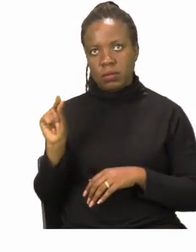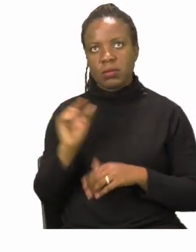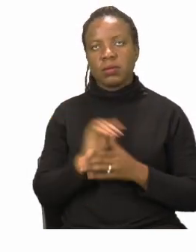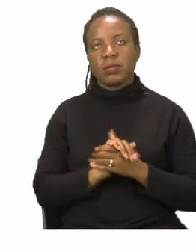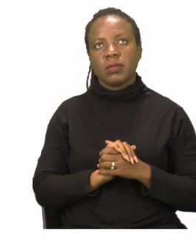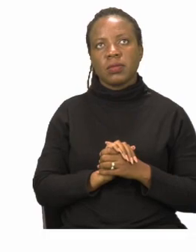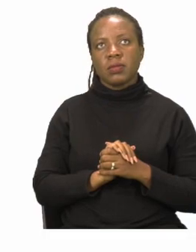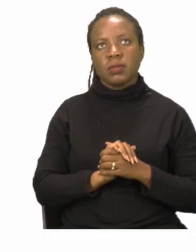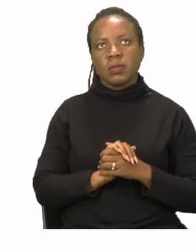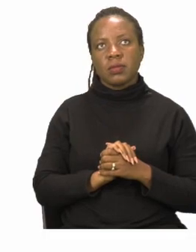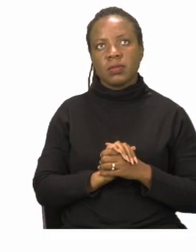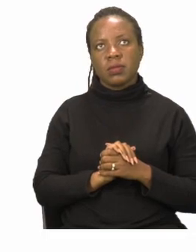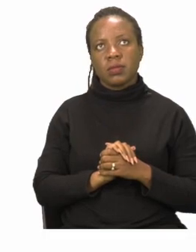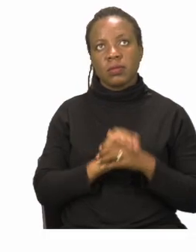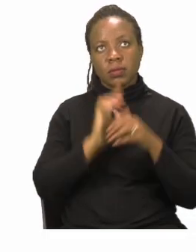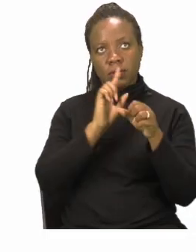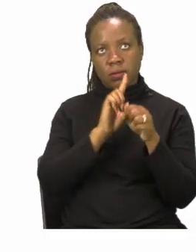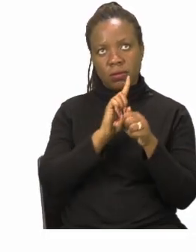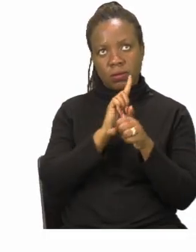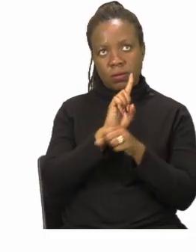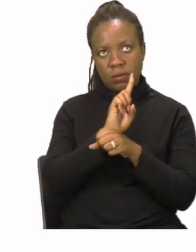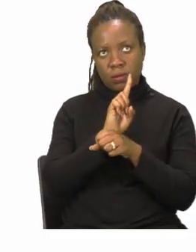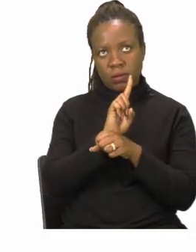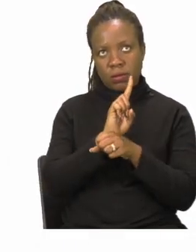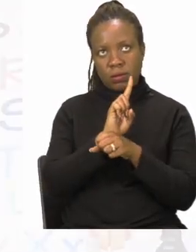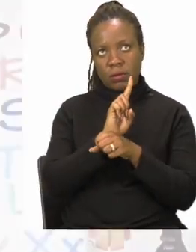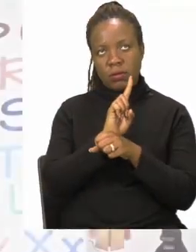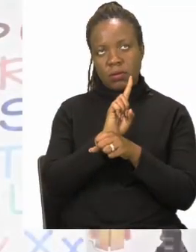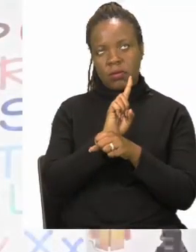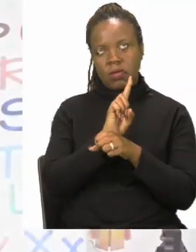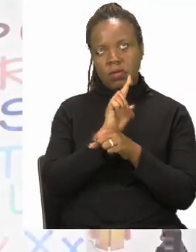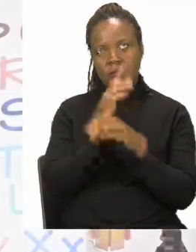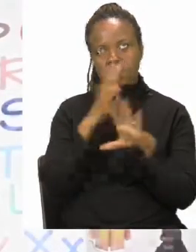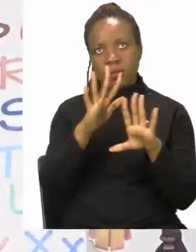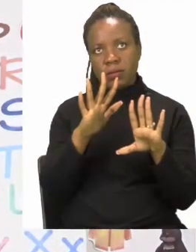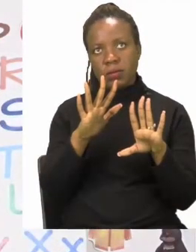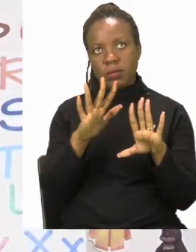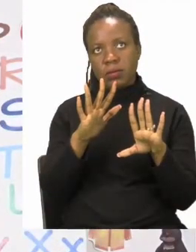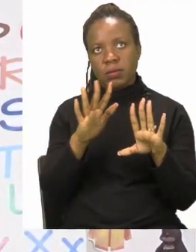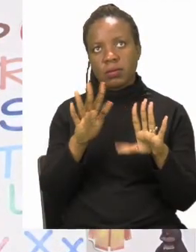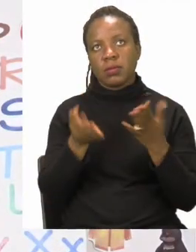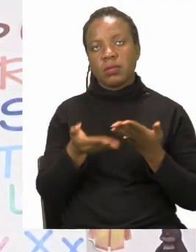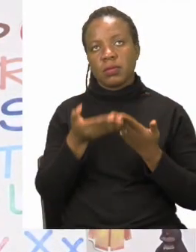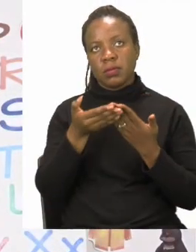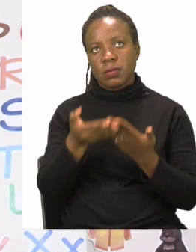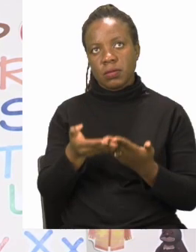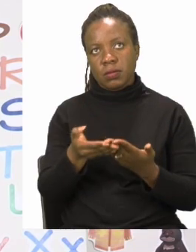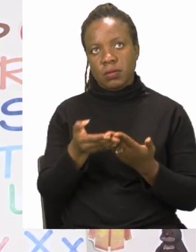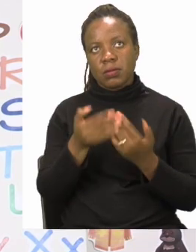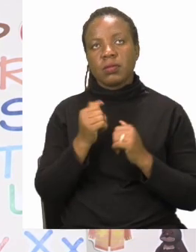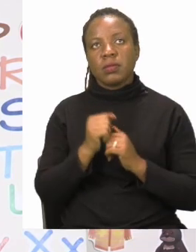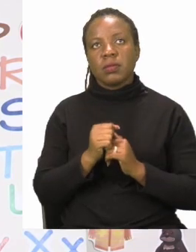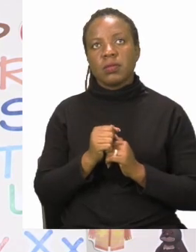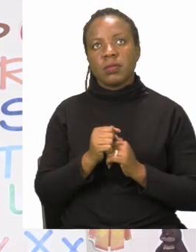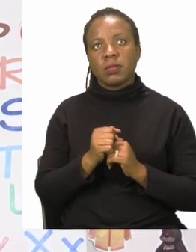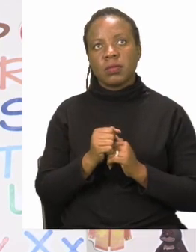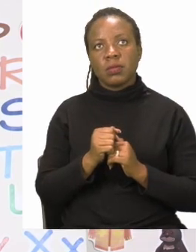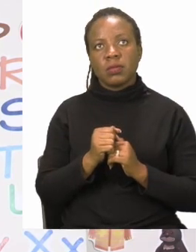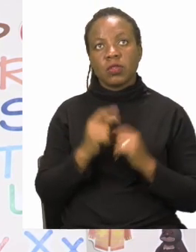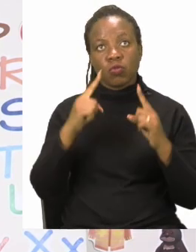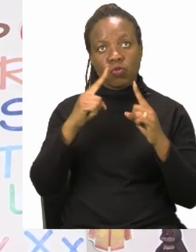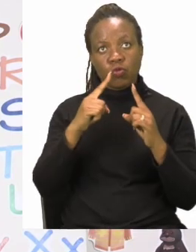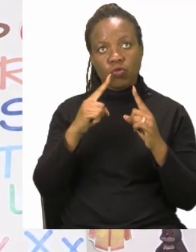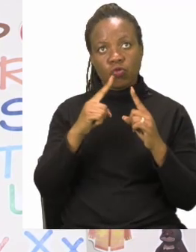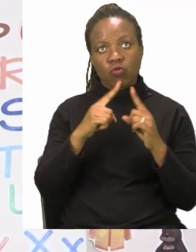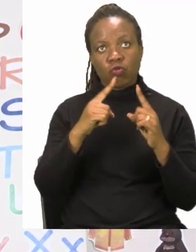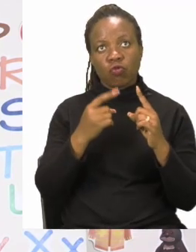I have done the first one for you. So the first sentence reads, to